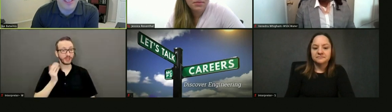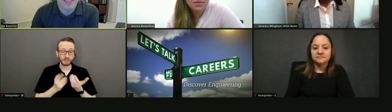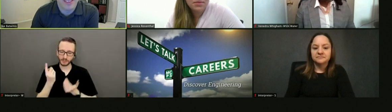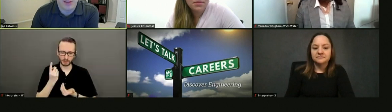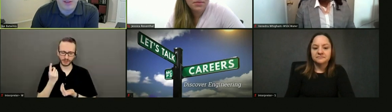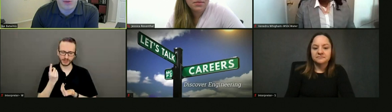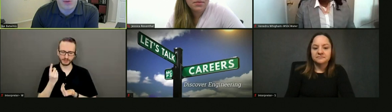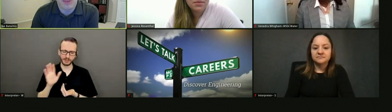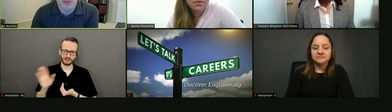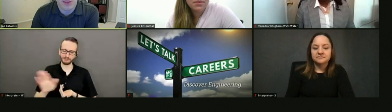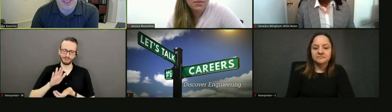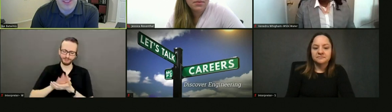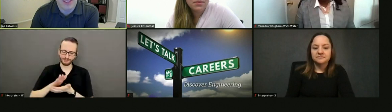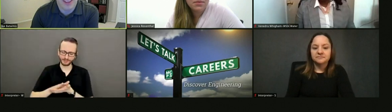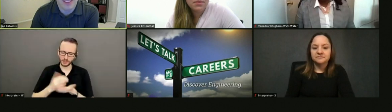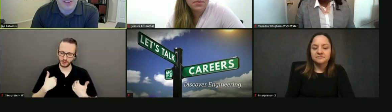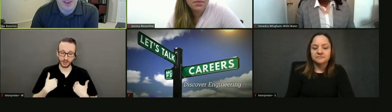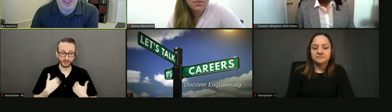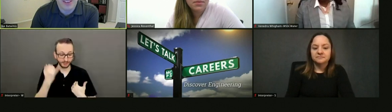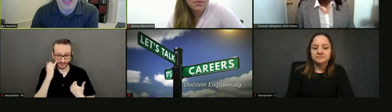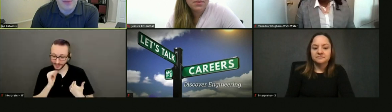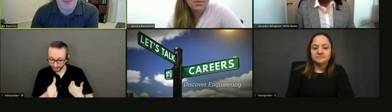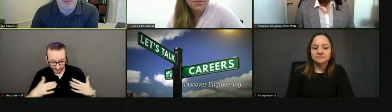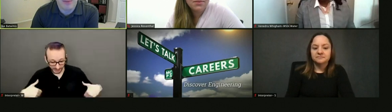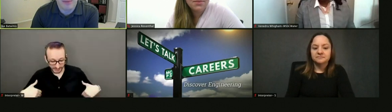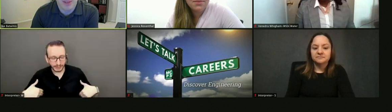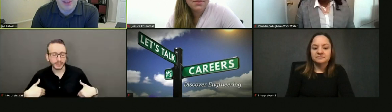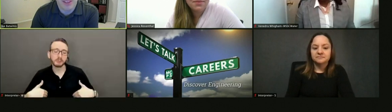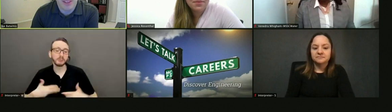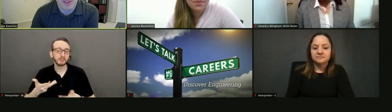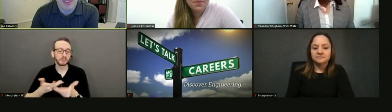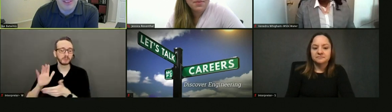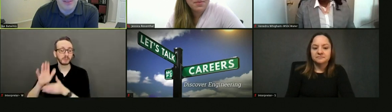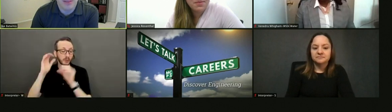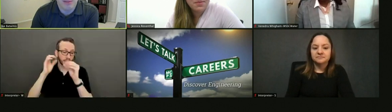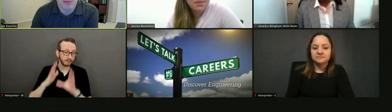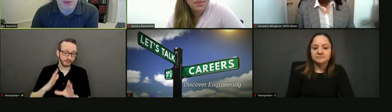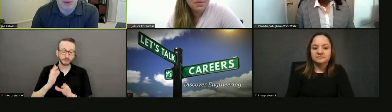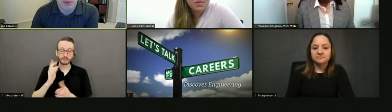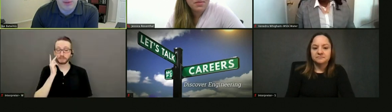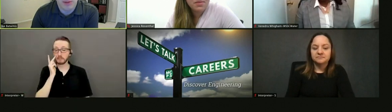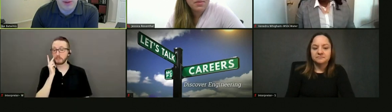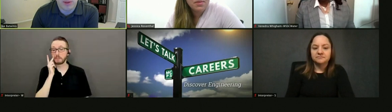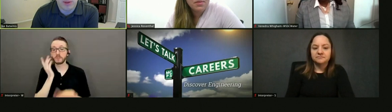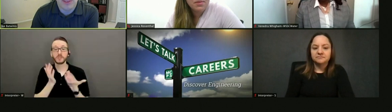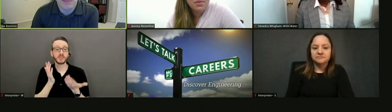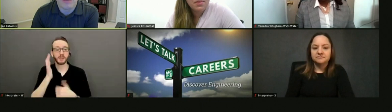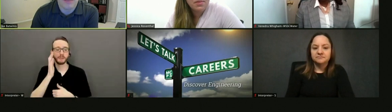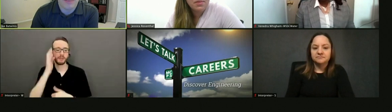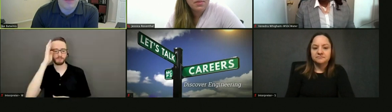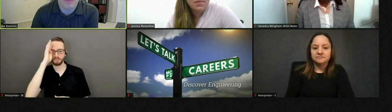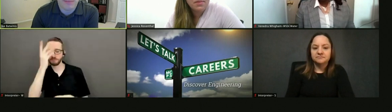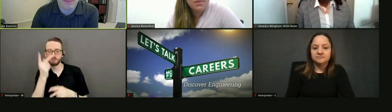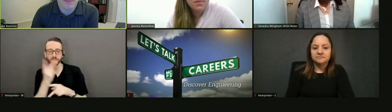like that in your school, and if there's not, you know, talk to your teachers and see what there might be available to you.